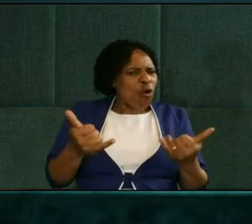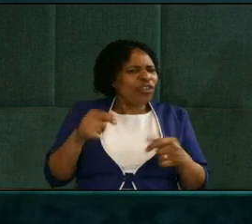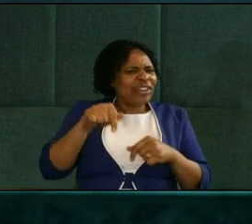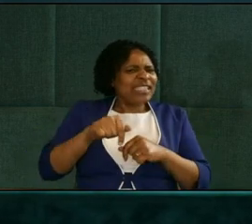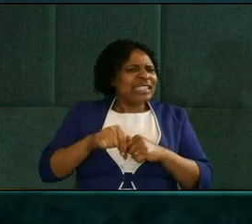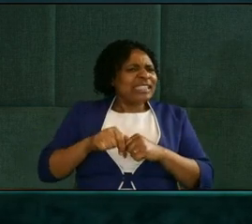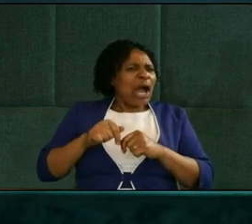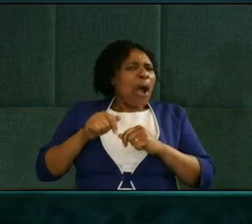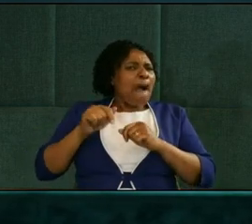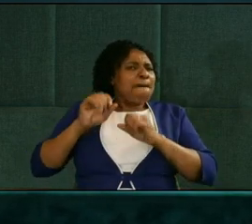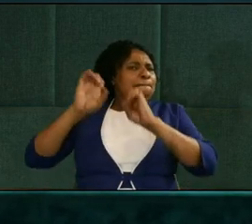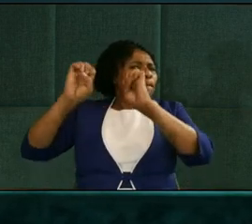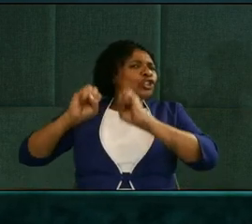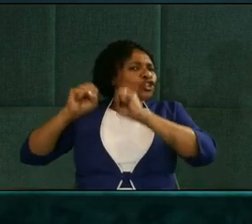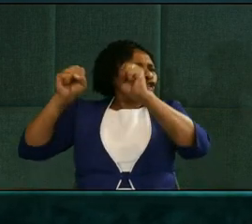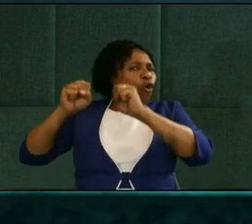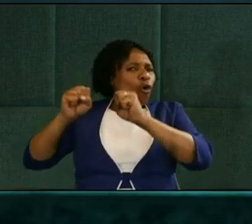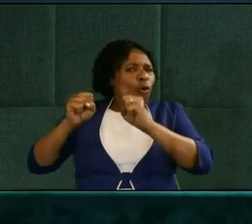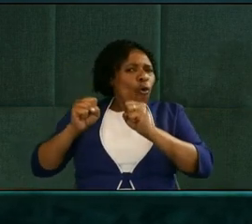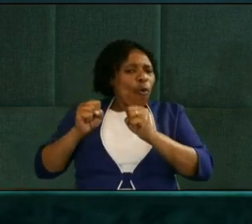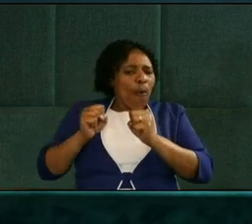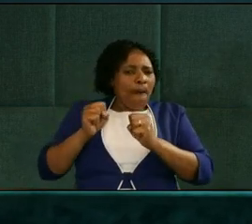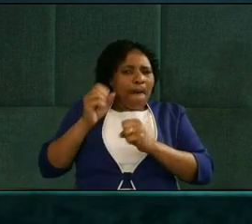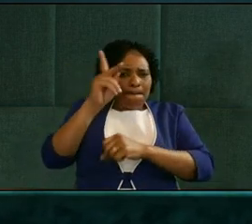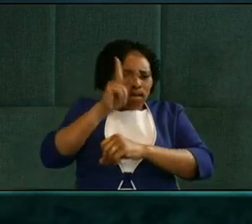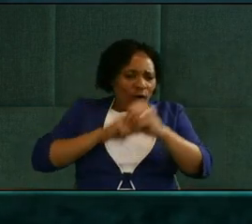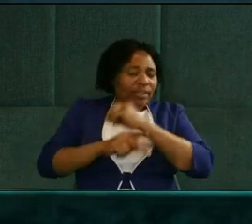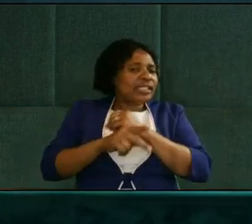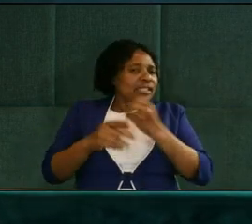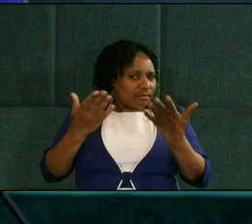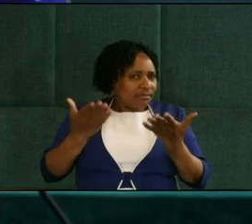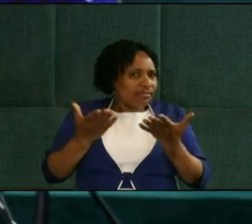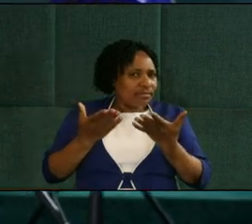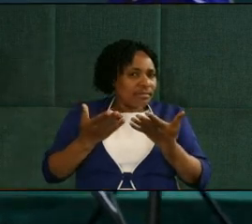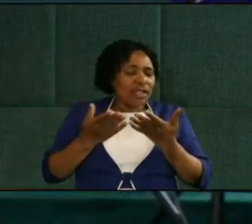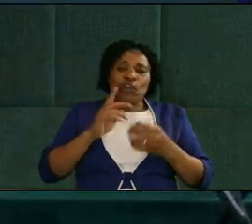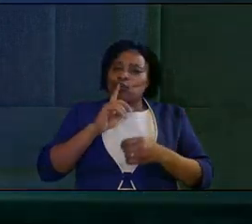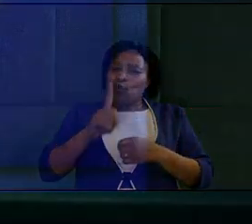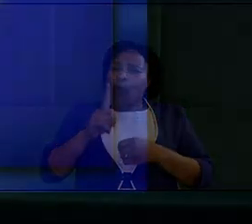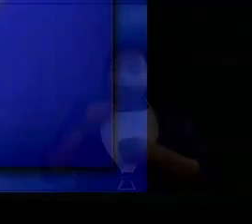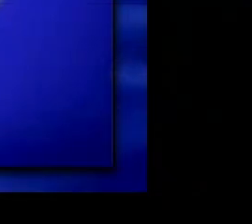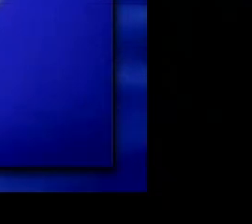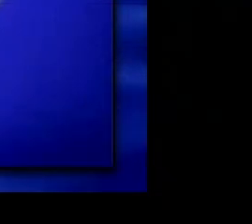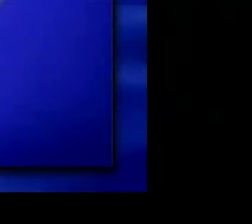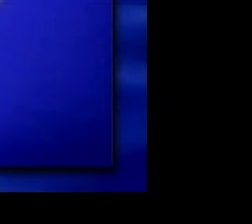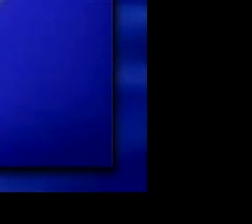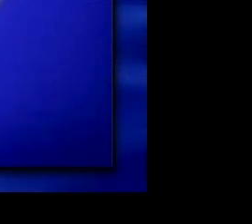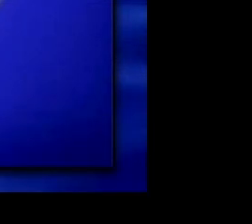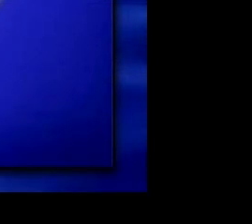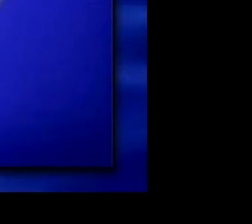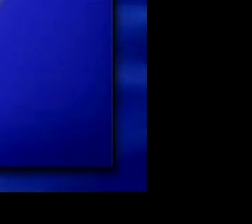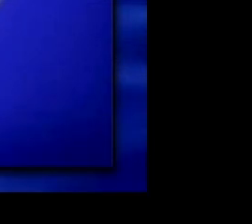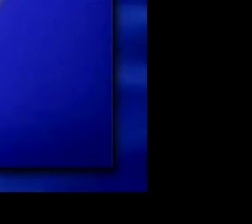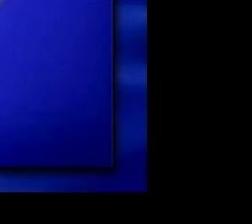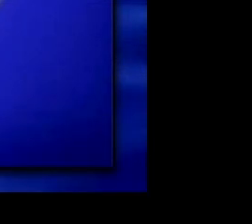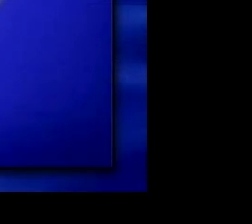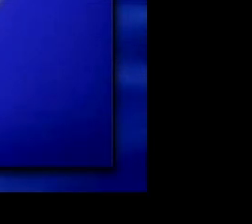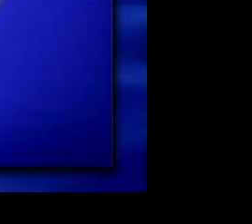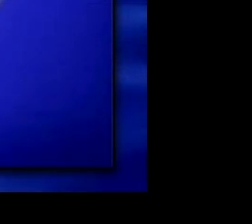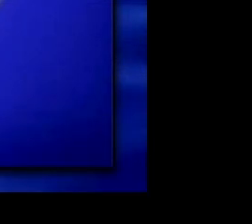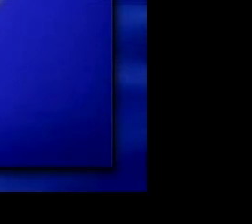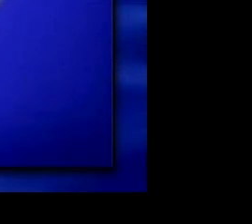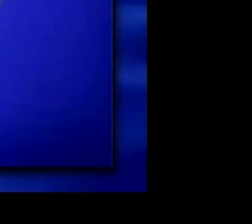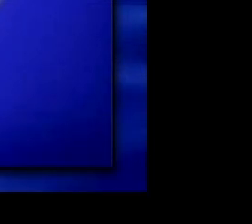geopolitical piece of prophecy that you have to stay with me on. So I put on the map what the Babylonian territory looked like.